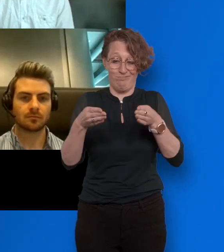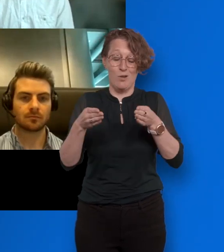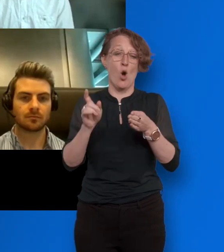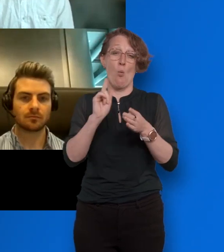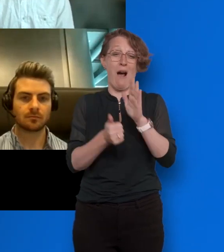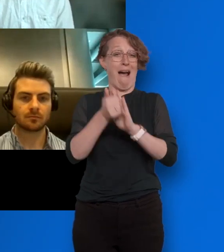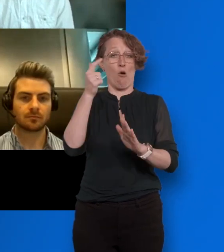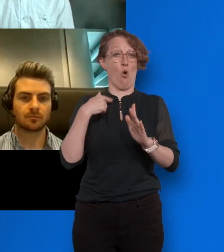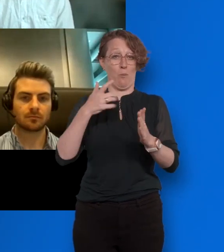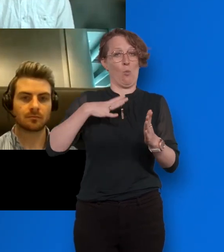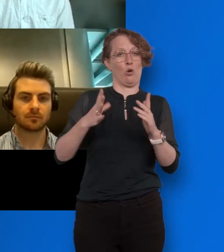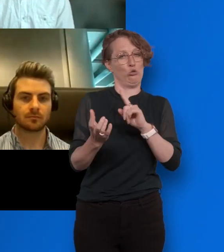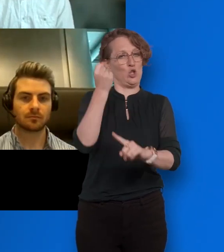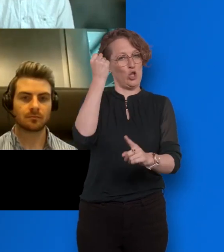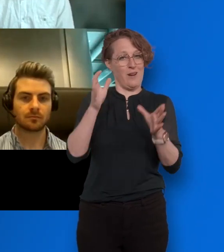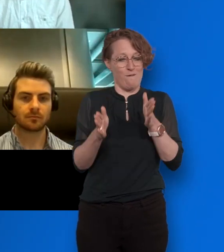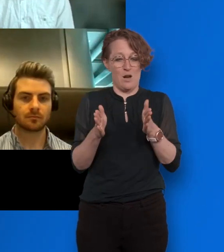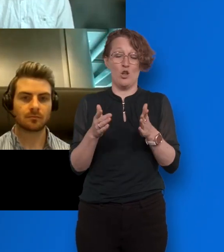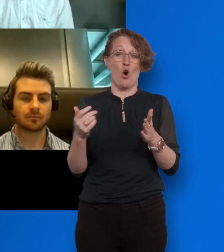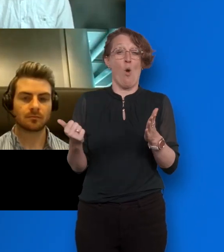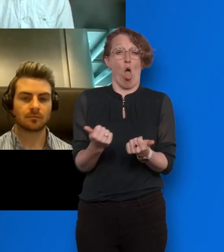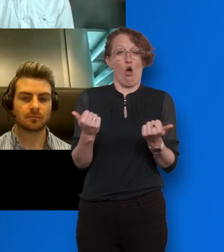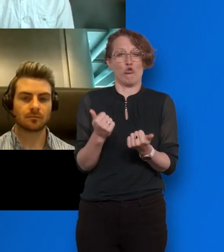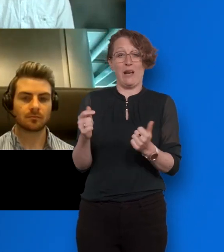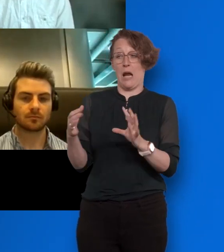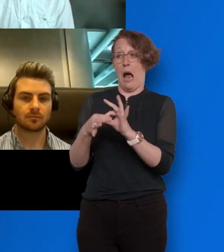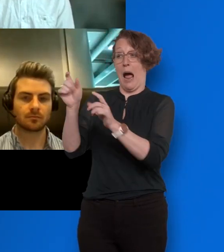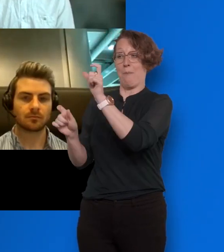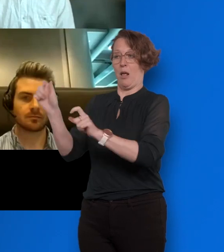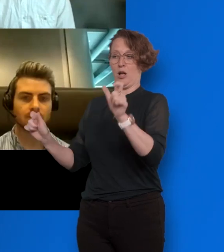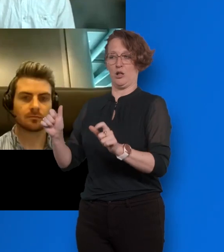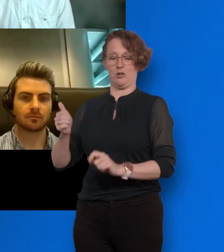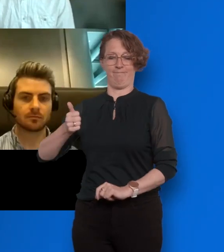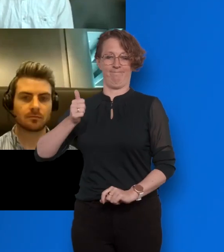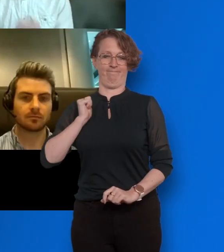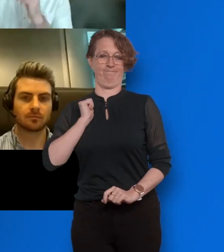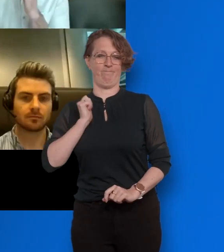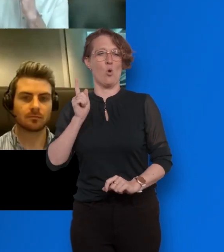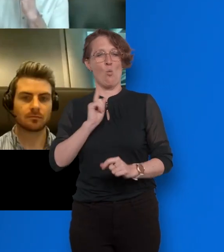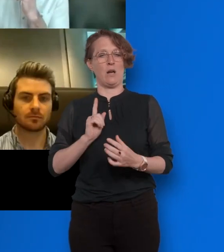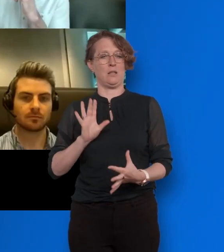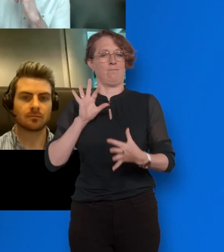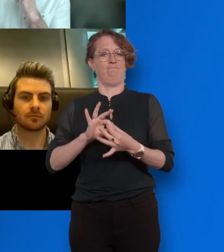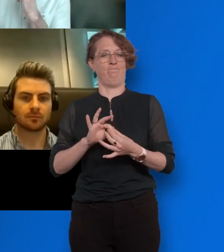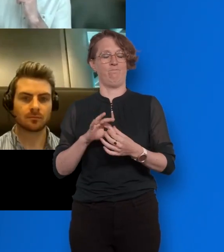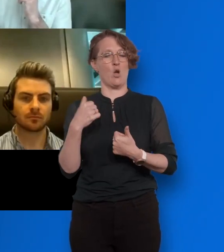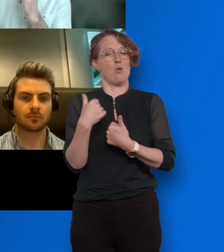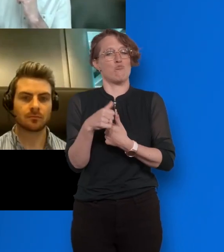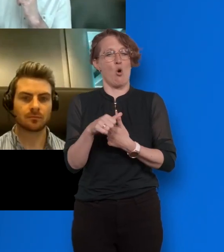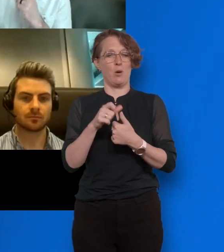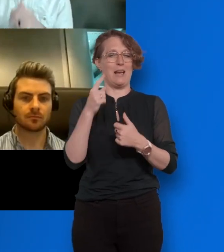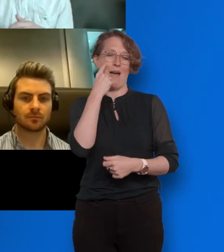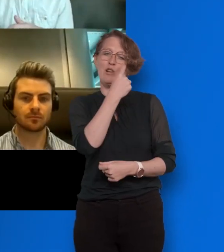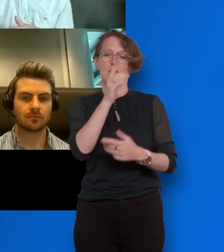seek. So maybe there is already a presumption on the part of the applicant what is appropriate evidence for them to